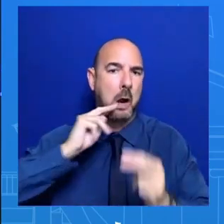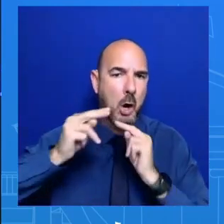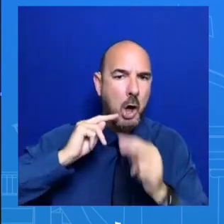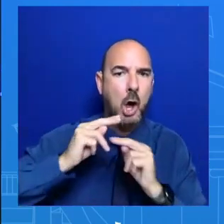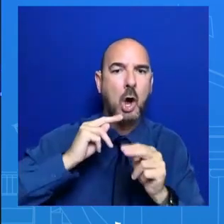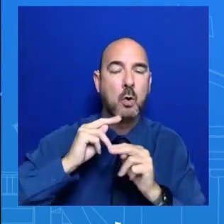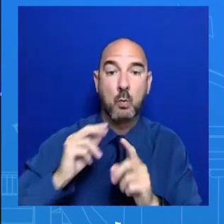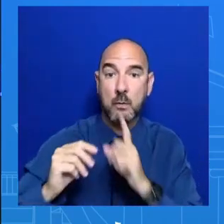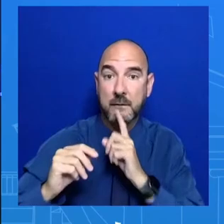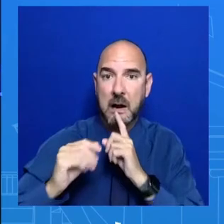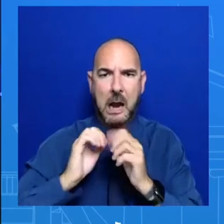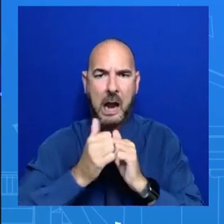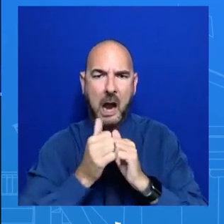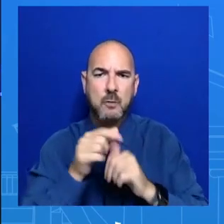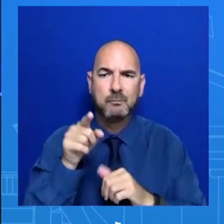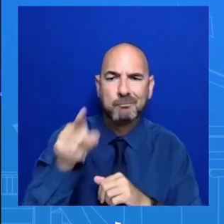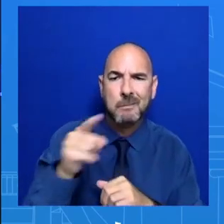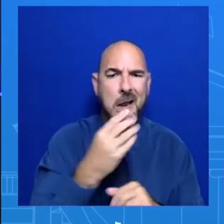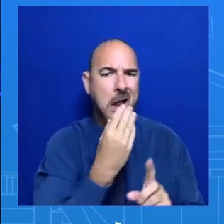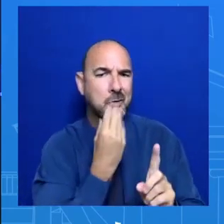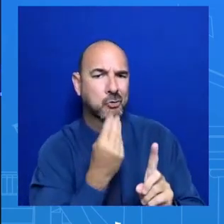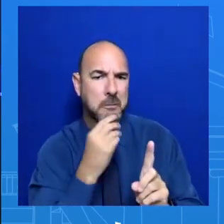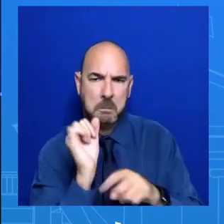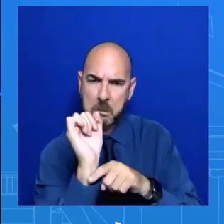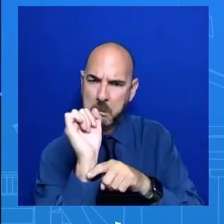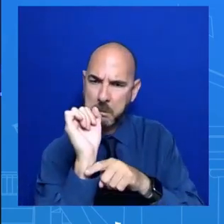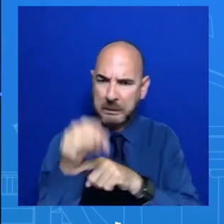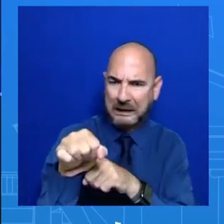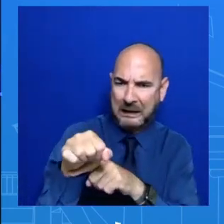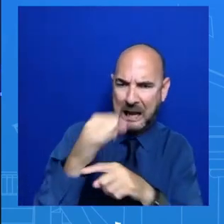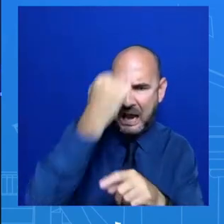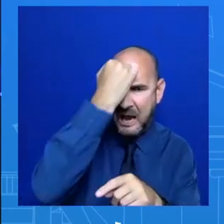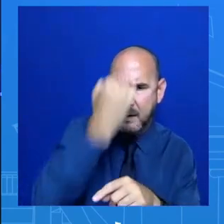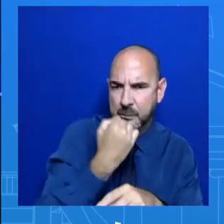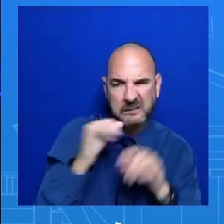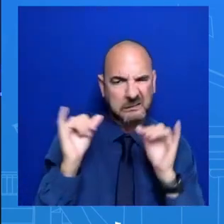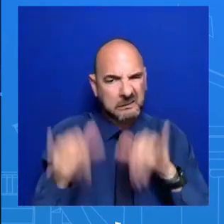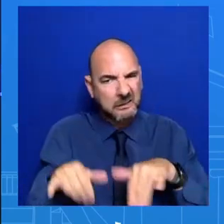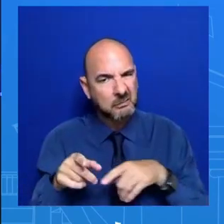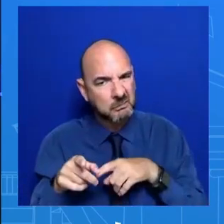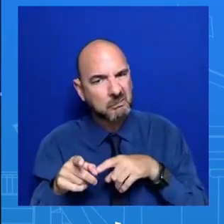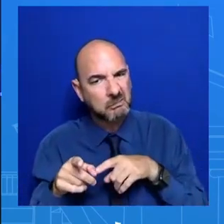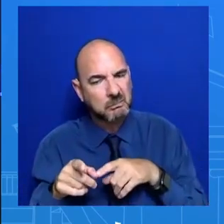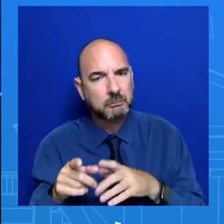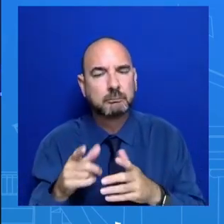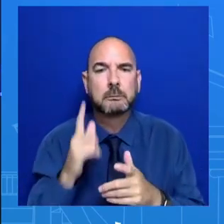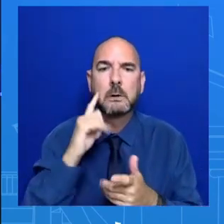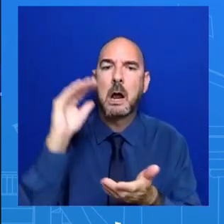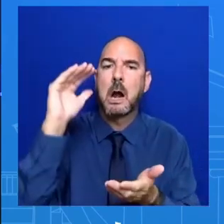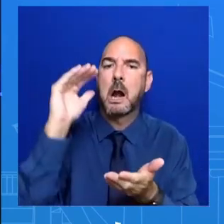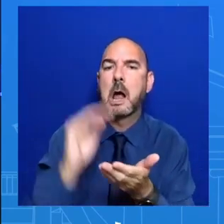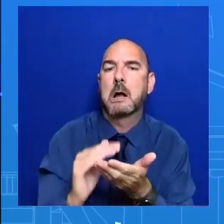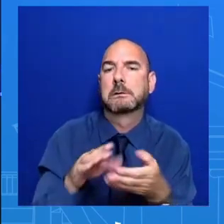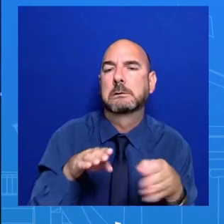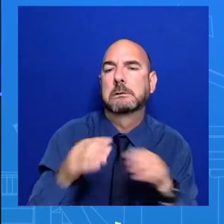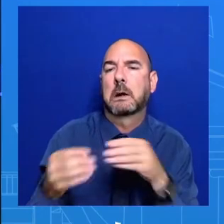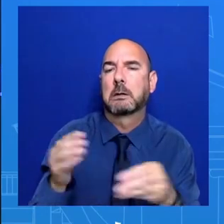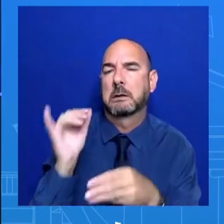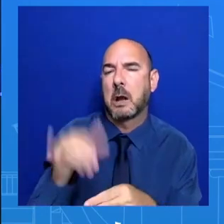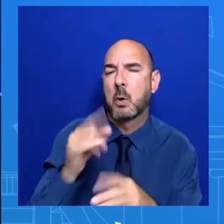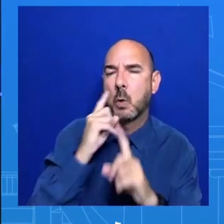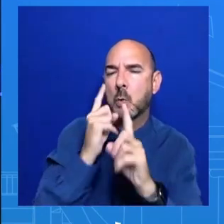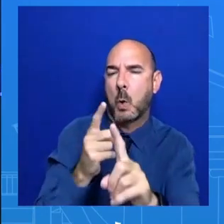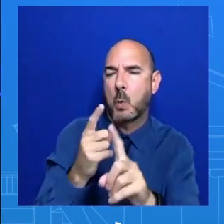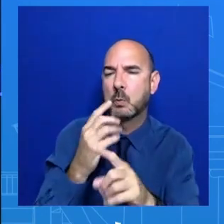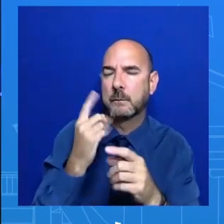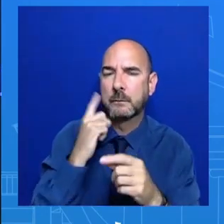the defeat of Hamas everywhere in Gaza, including in Rafah, while minimizing civilian harm. I explained to the Prime Minister and other senior